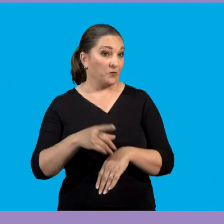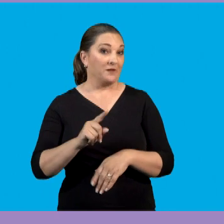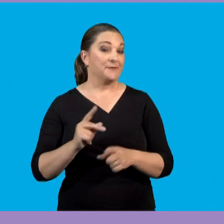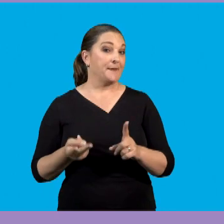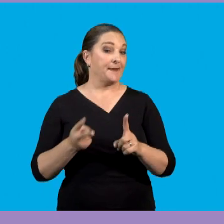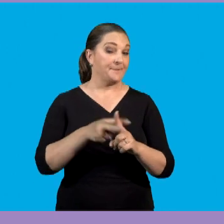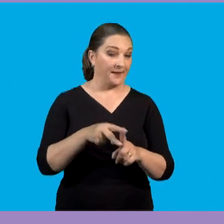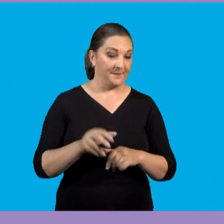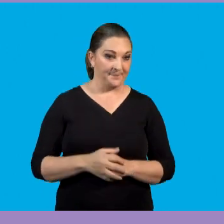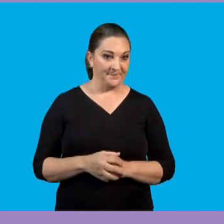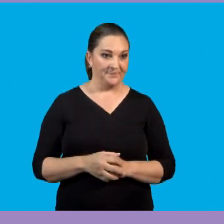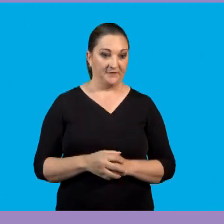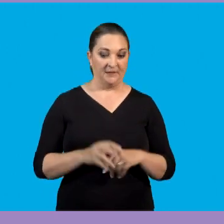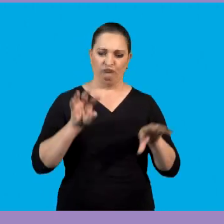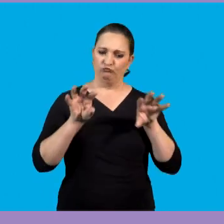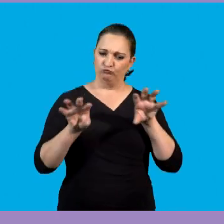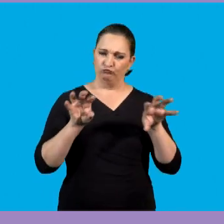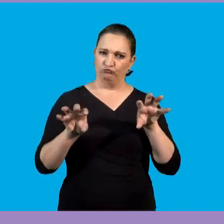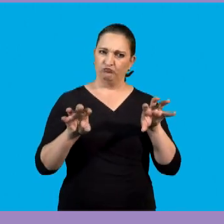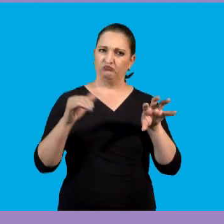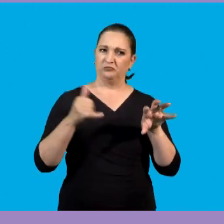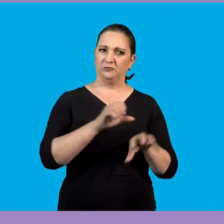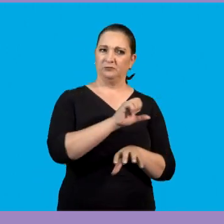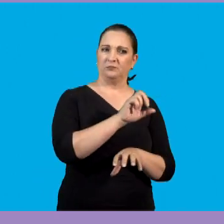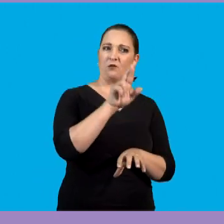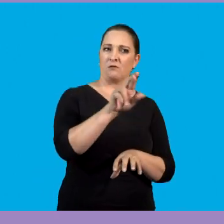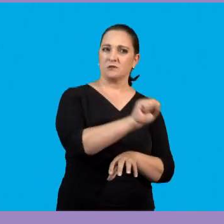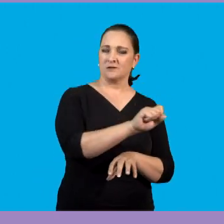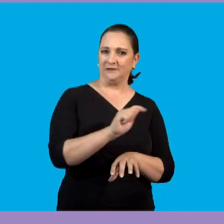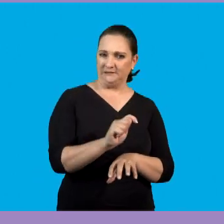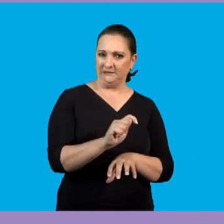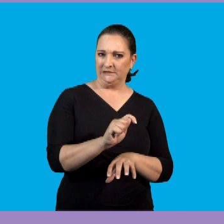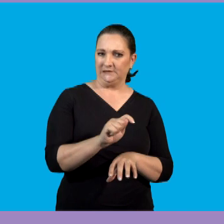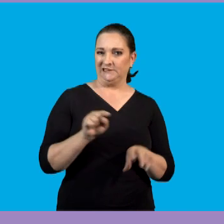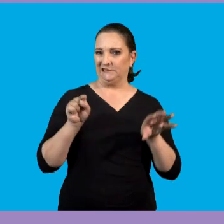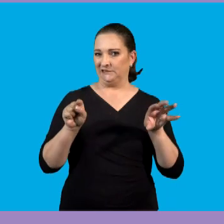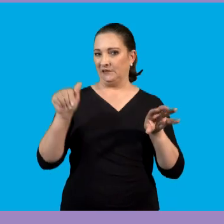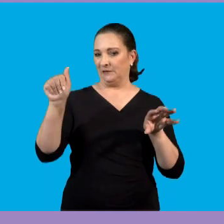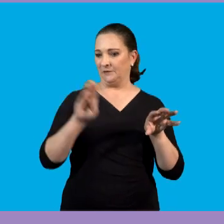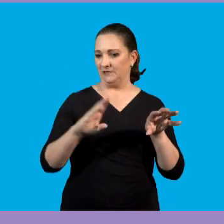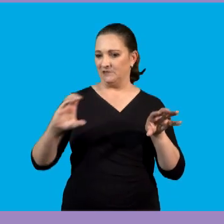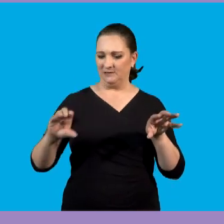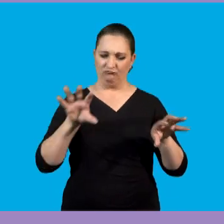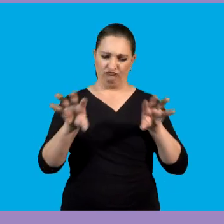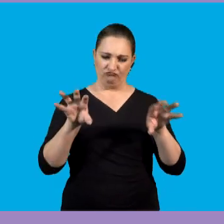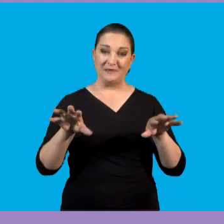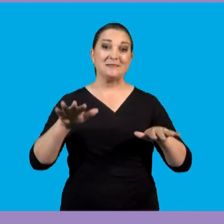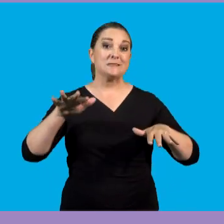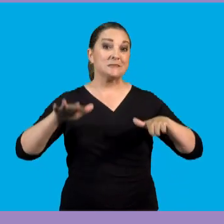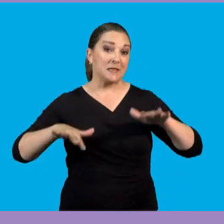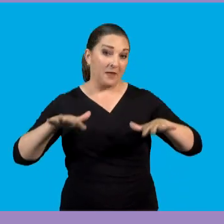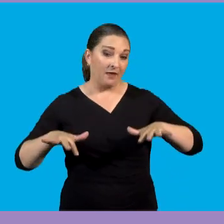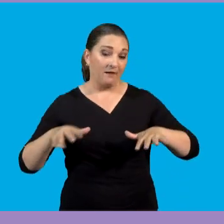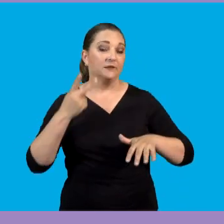that says that prove that a triangle RST is similar to triangle ABC. So we are